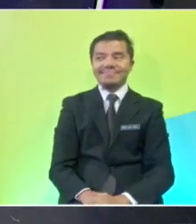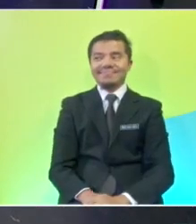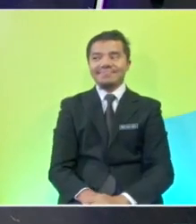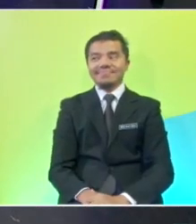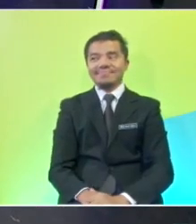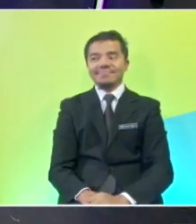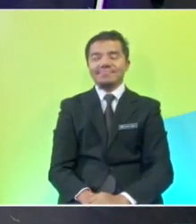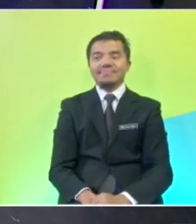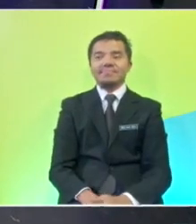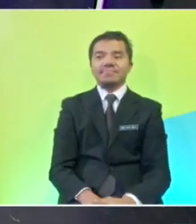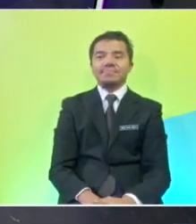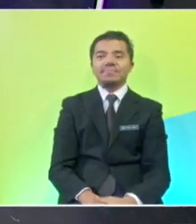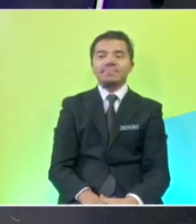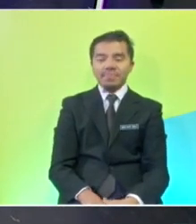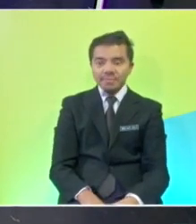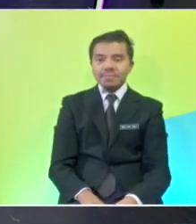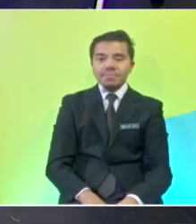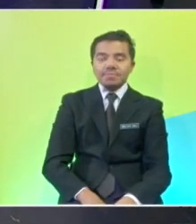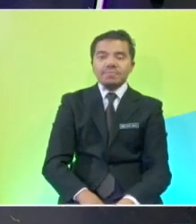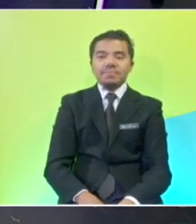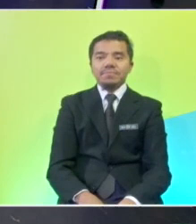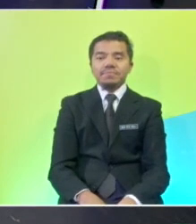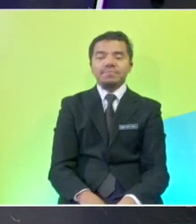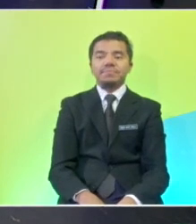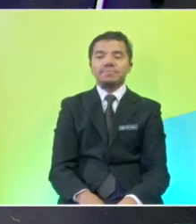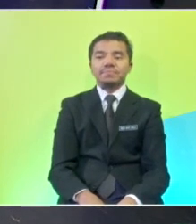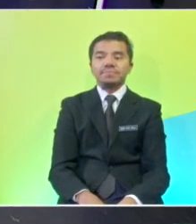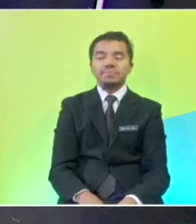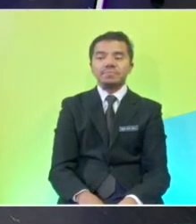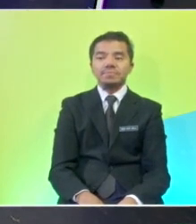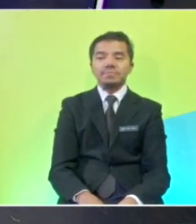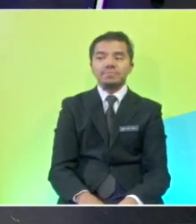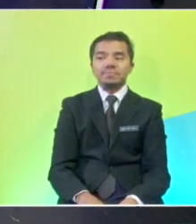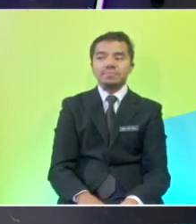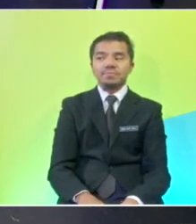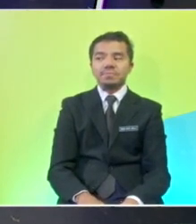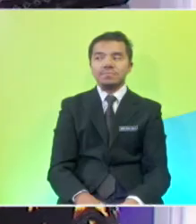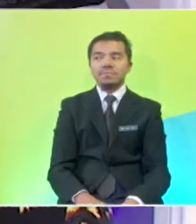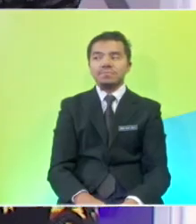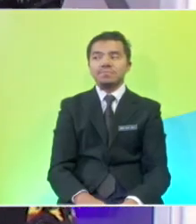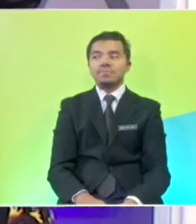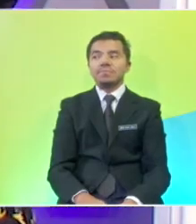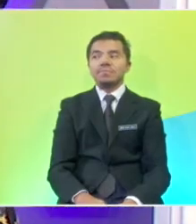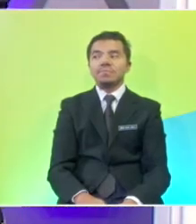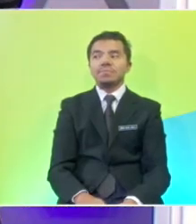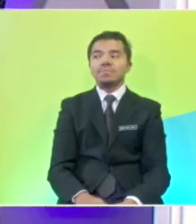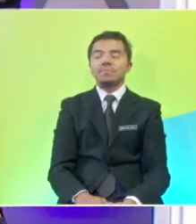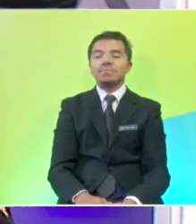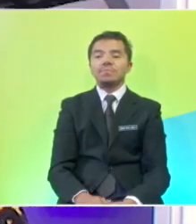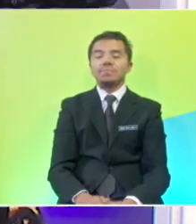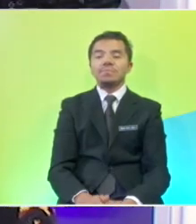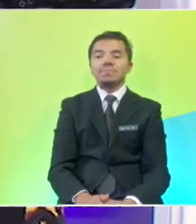the students out there. Okay. What is the question, teacher? Okay. What is the function of spinal